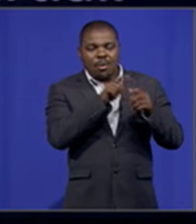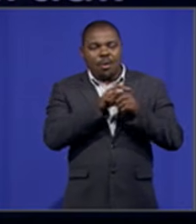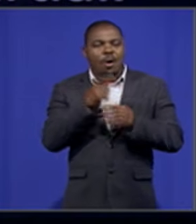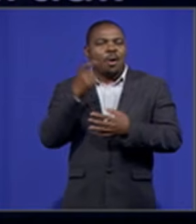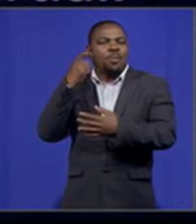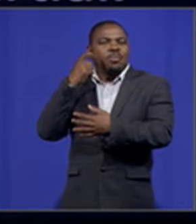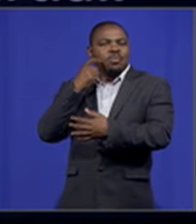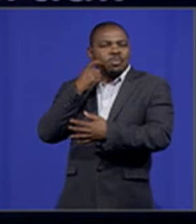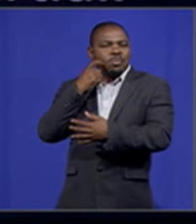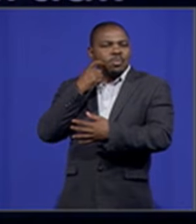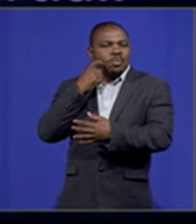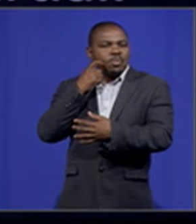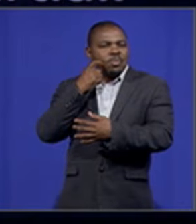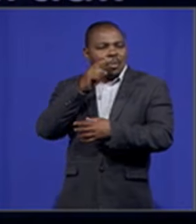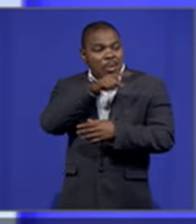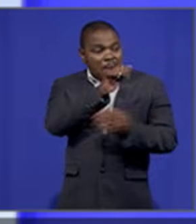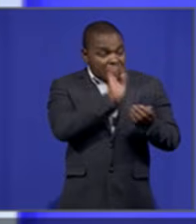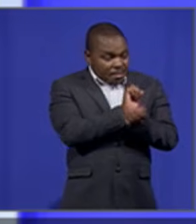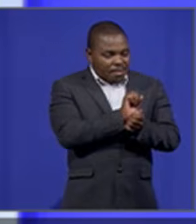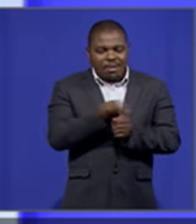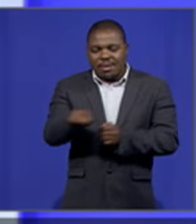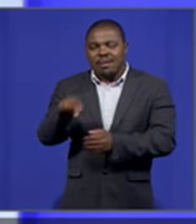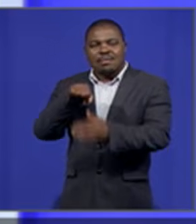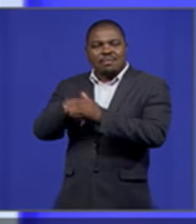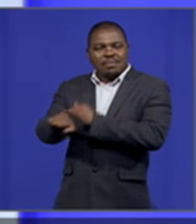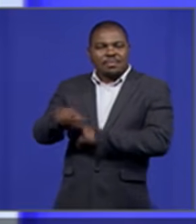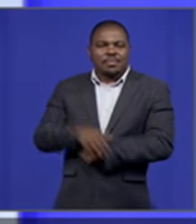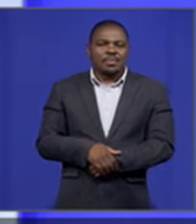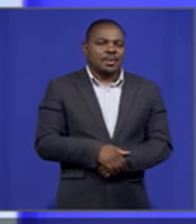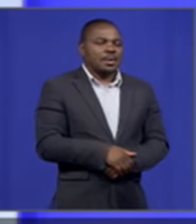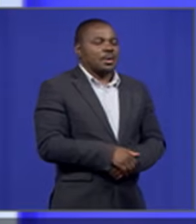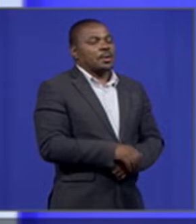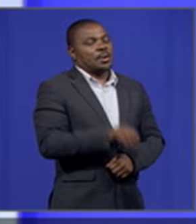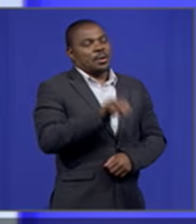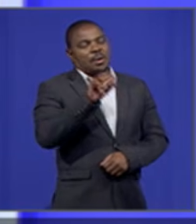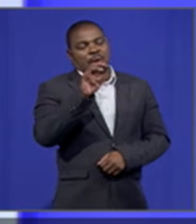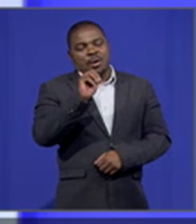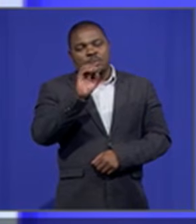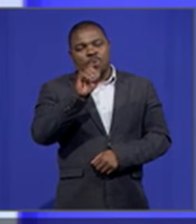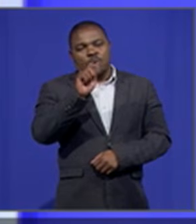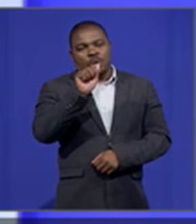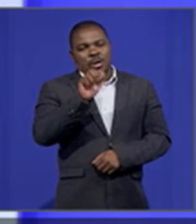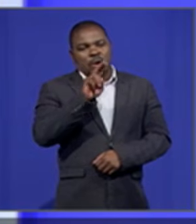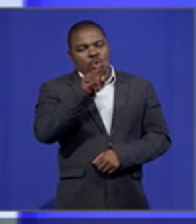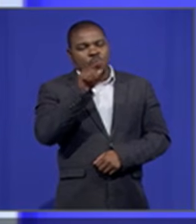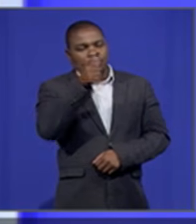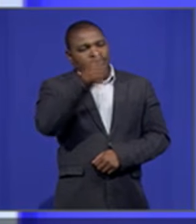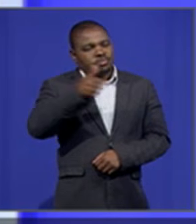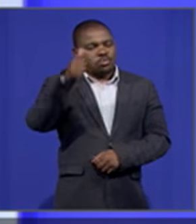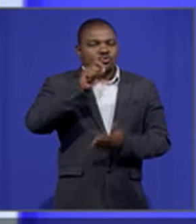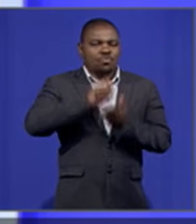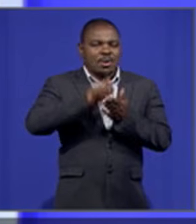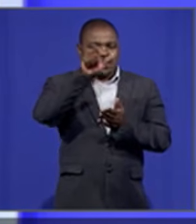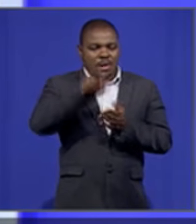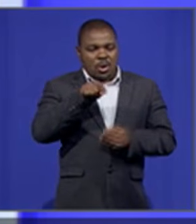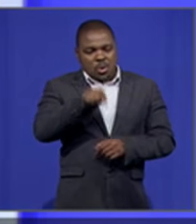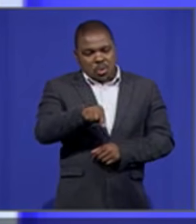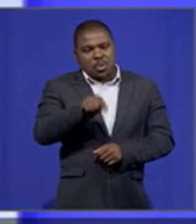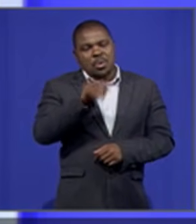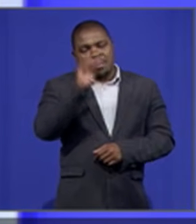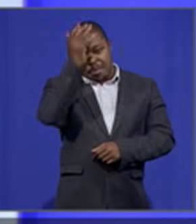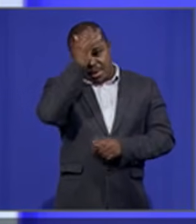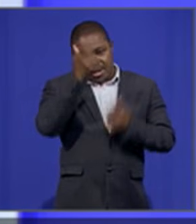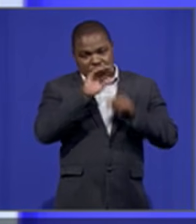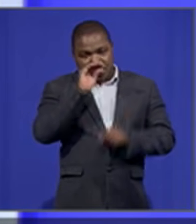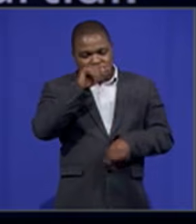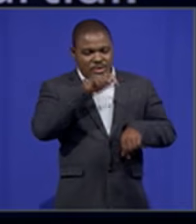tsena ka ntlong ge a golego. Re lebogile kudu Koketšo Motau mongwadimogolo wa rena wa ditaba tša Sepedi ka tshekaseko yeo le re filego yona re lebogile